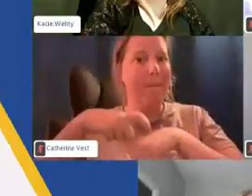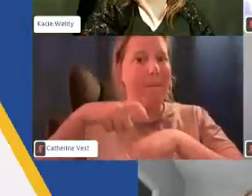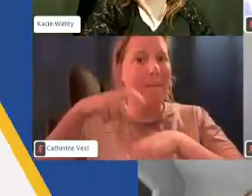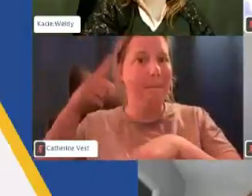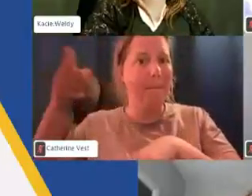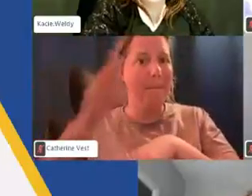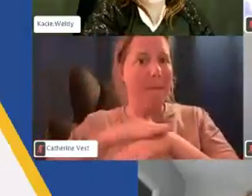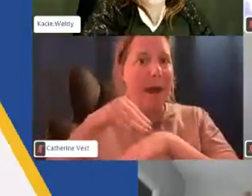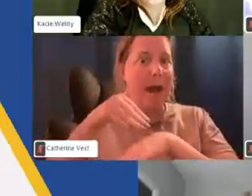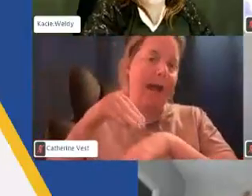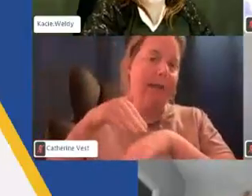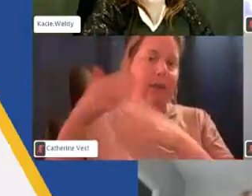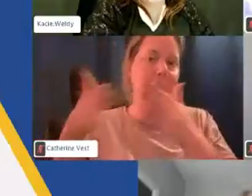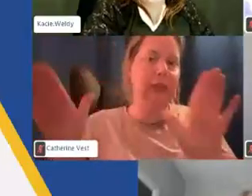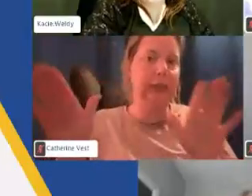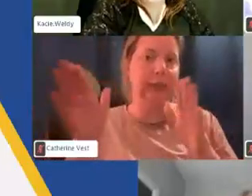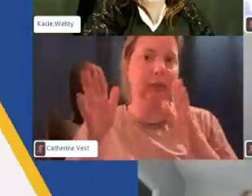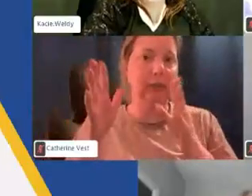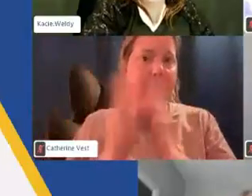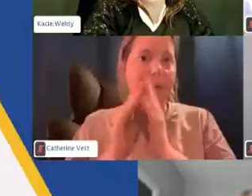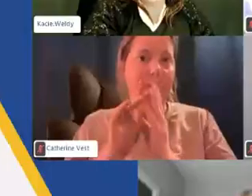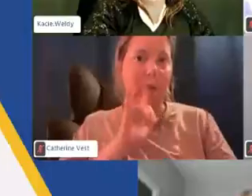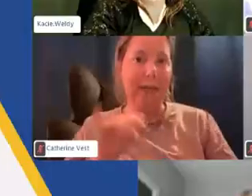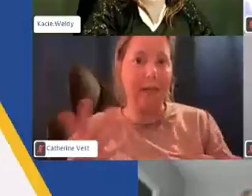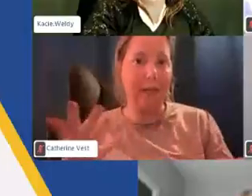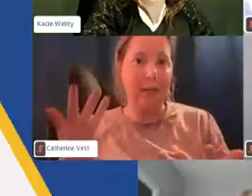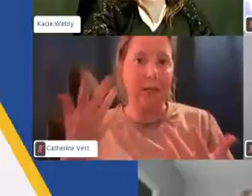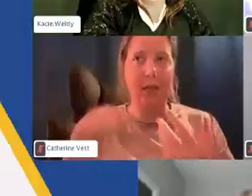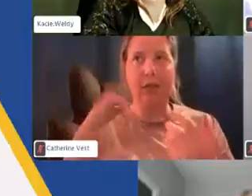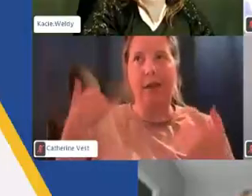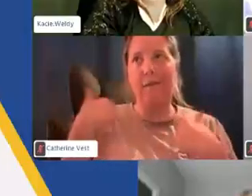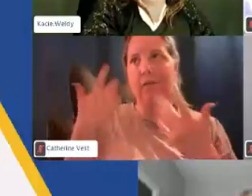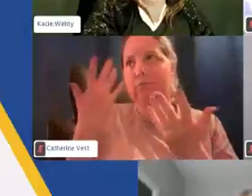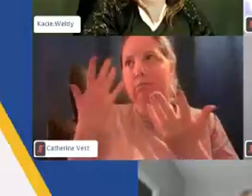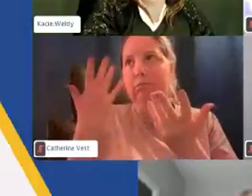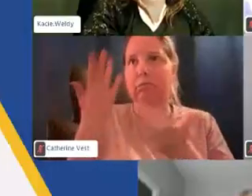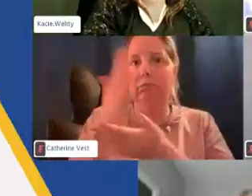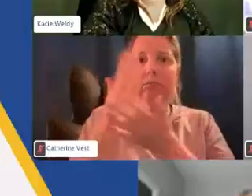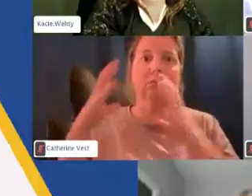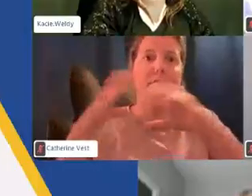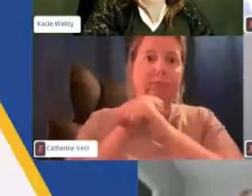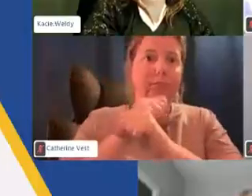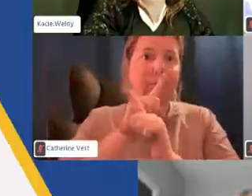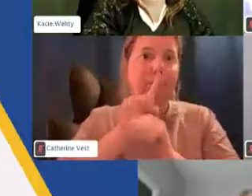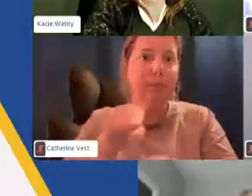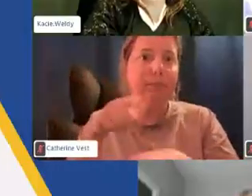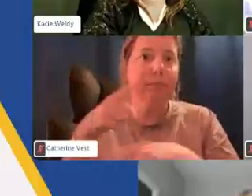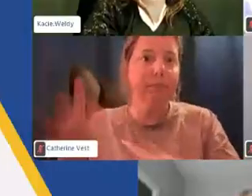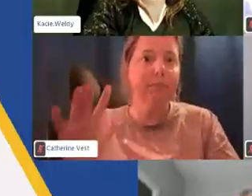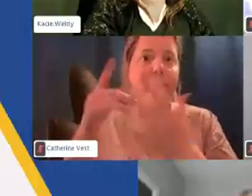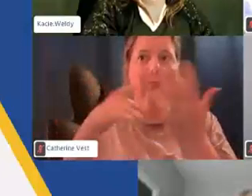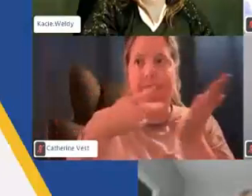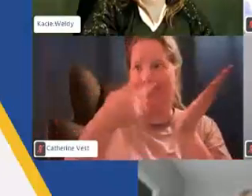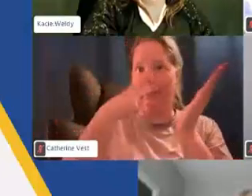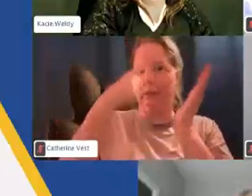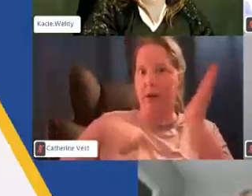there. Plus, it saves time, in the general meetings, really. So we have,